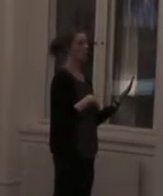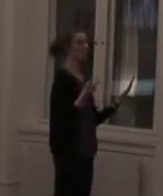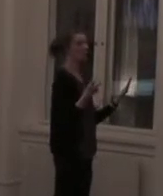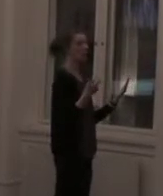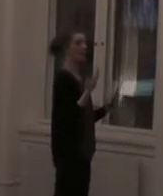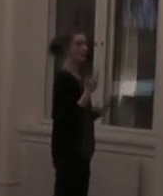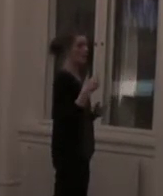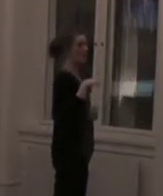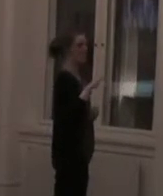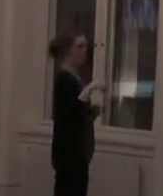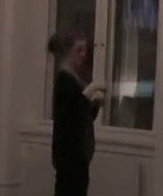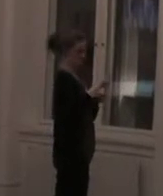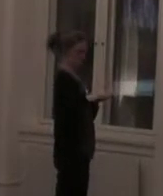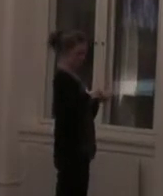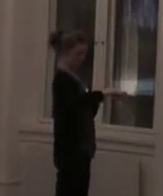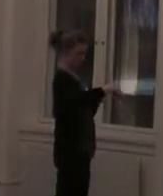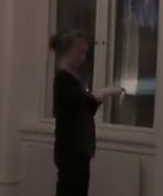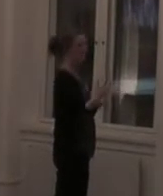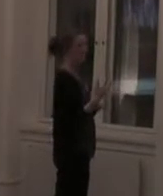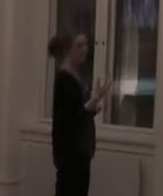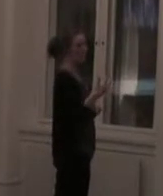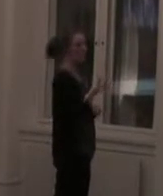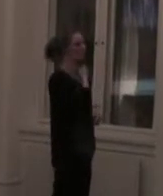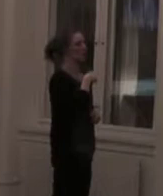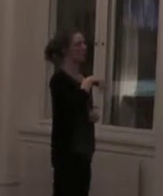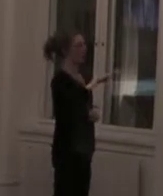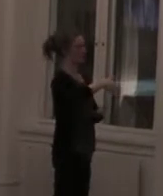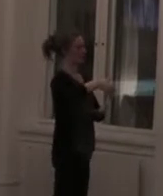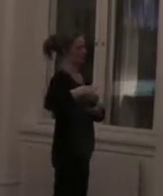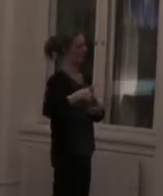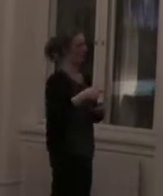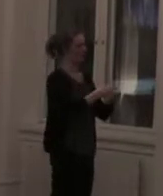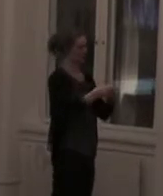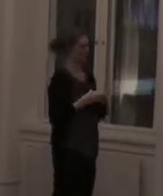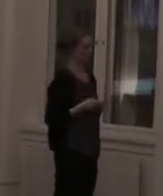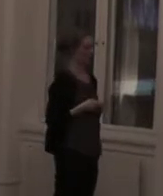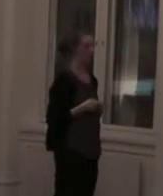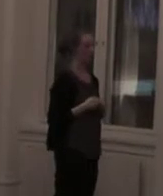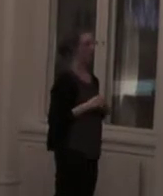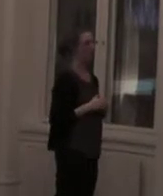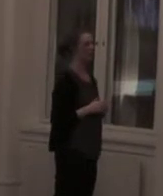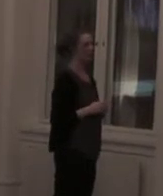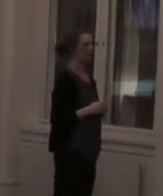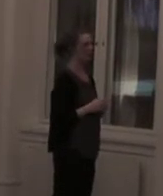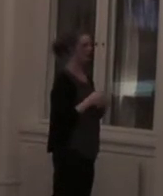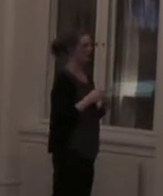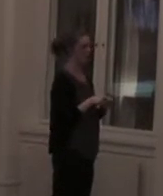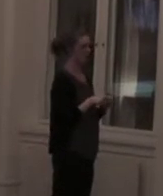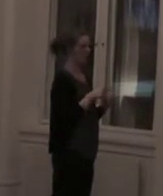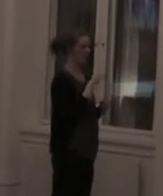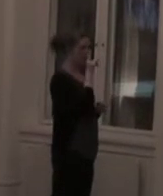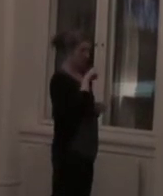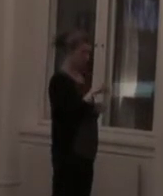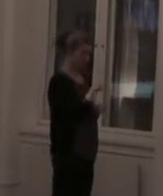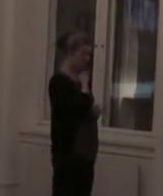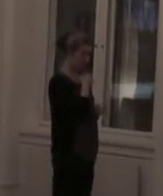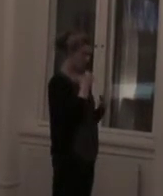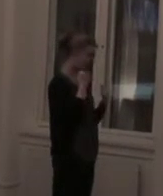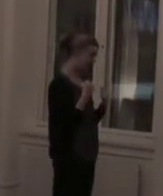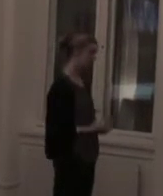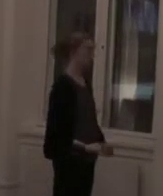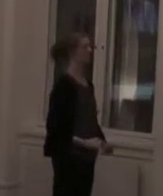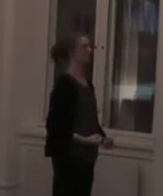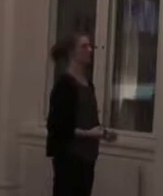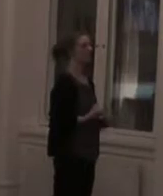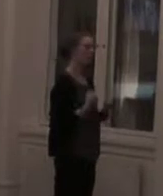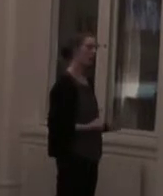more within the next month. And the reaction to those stories has been massive. A lot of people have been resharing